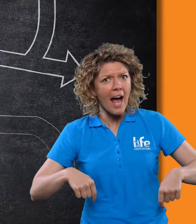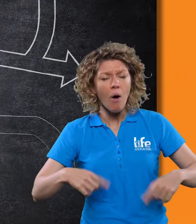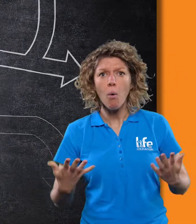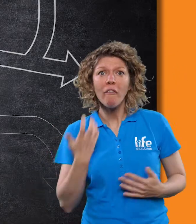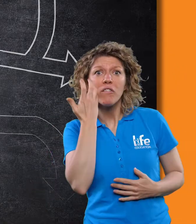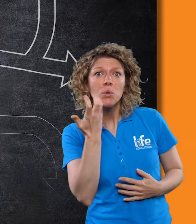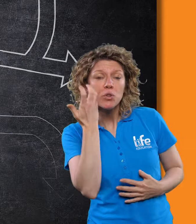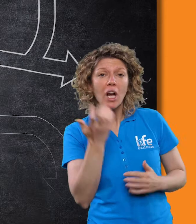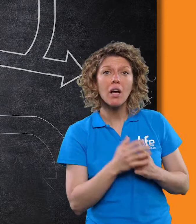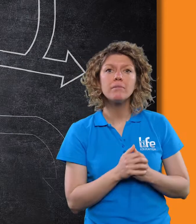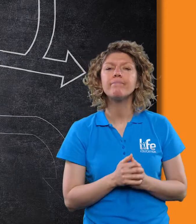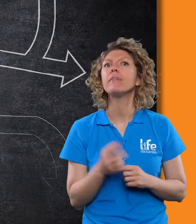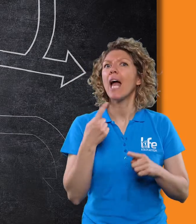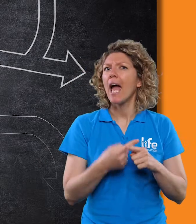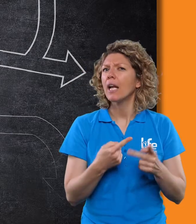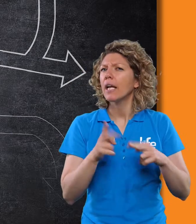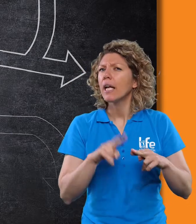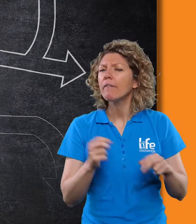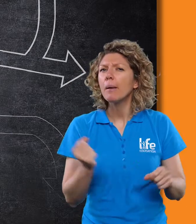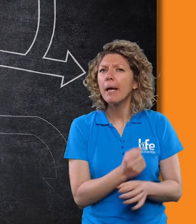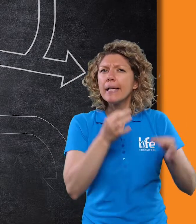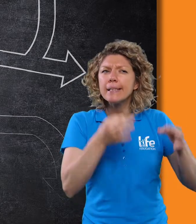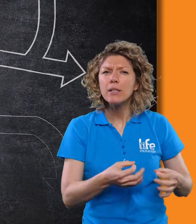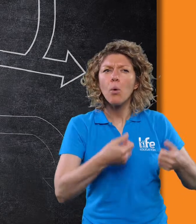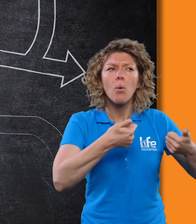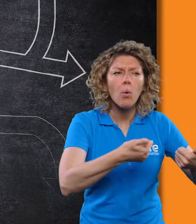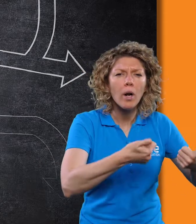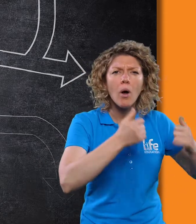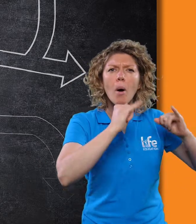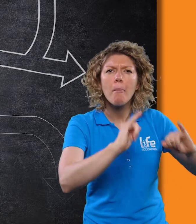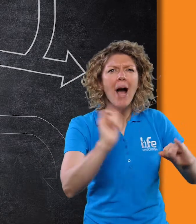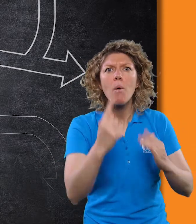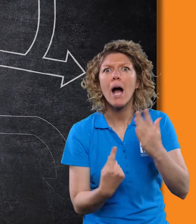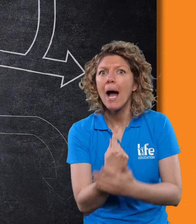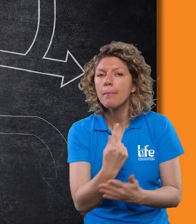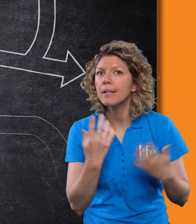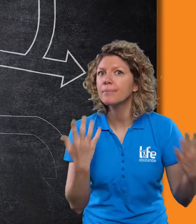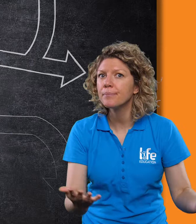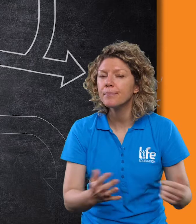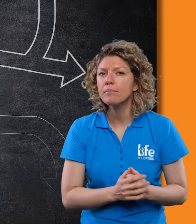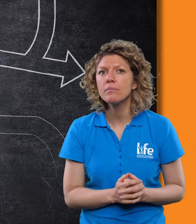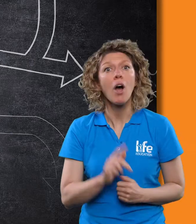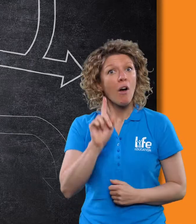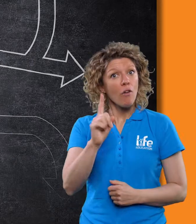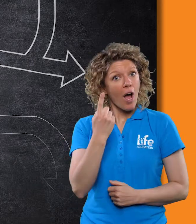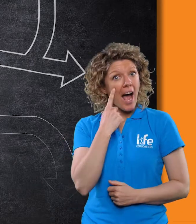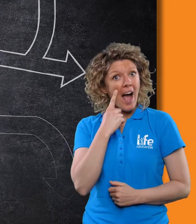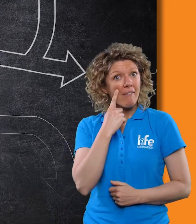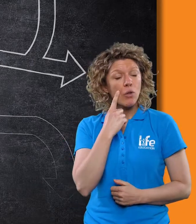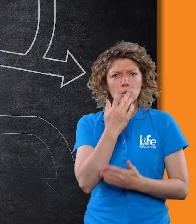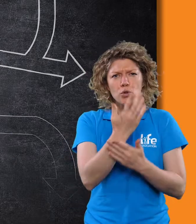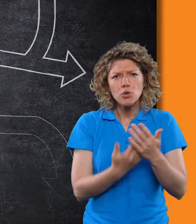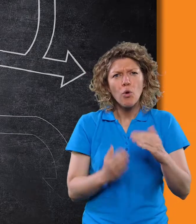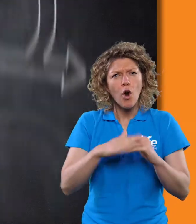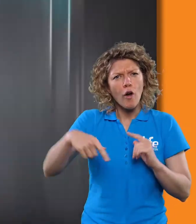be thinking about the consequences of making decisions too. To start with, we're going to look at a group of young people who have a